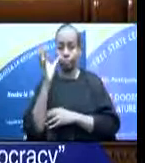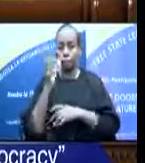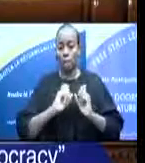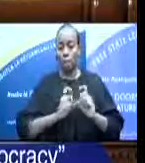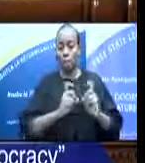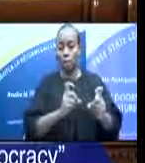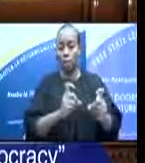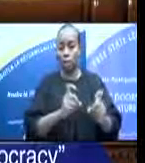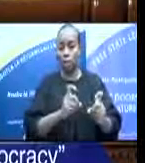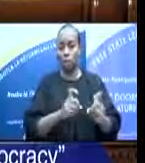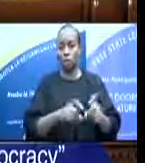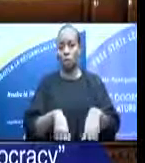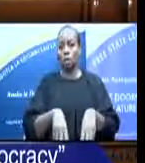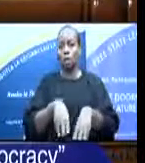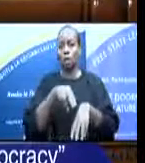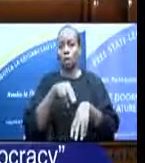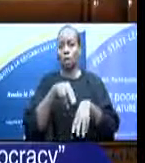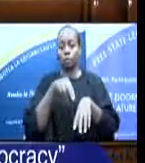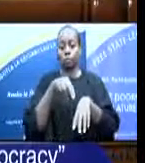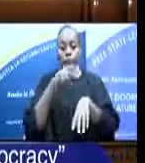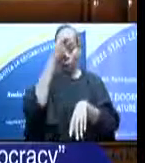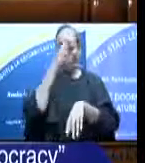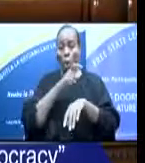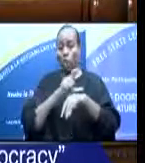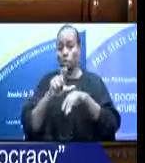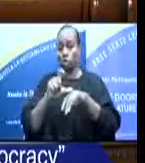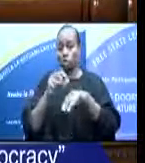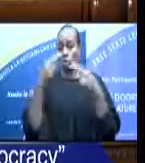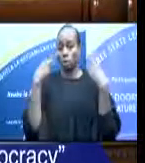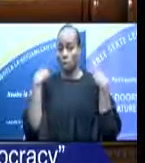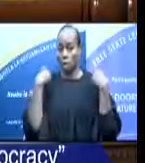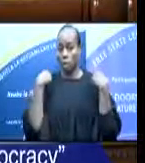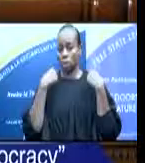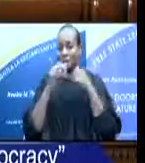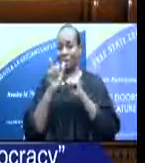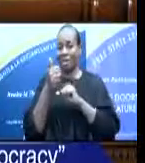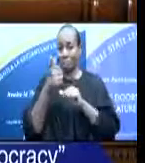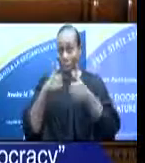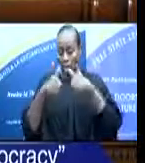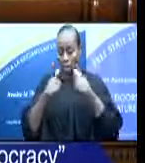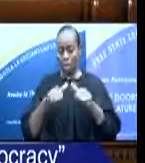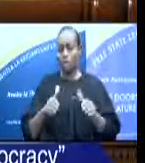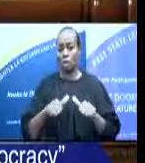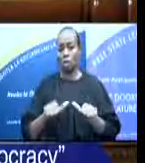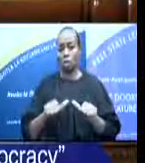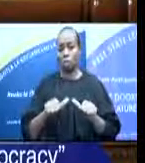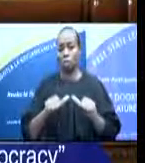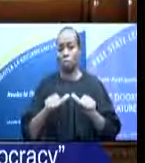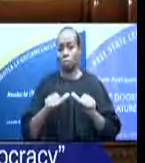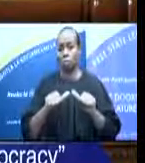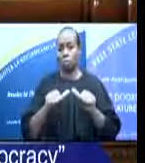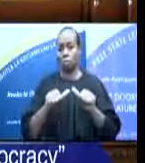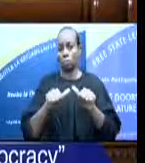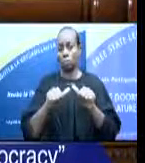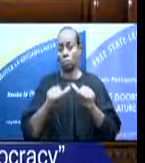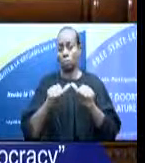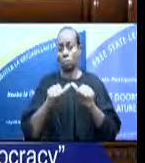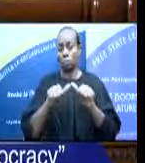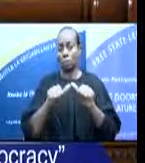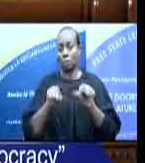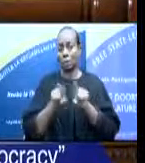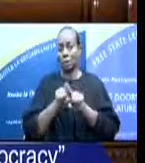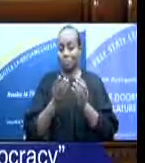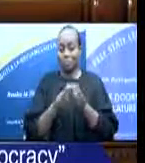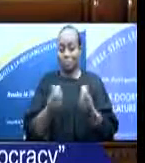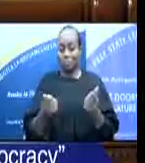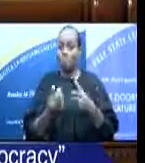services, mortuary nursing colleges, medical depots, and various other services. The other facilities under planning